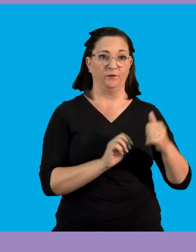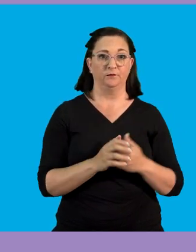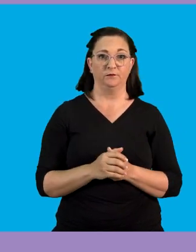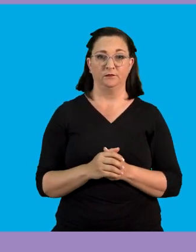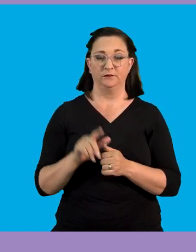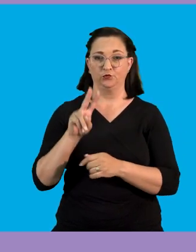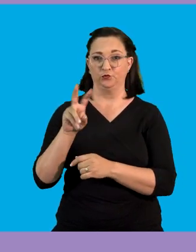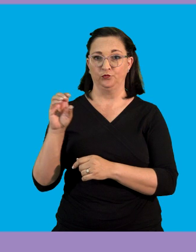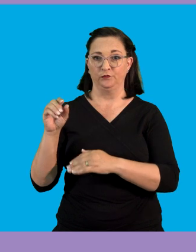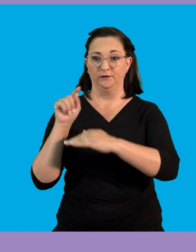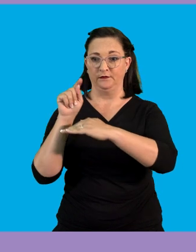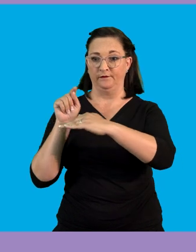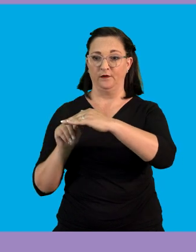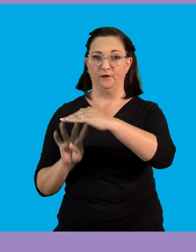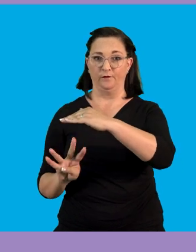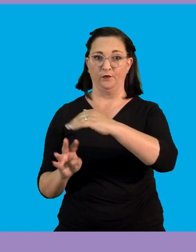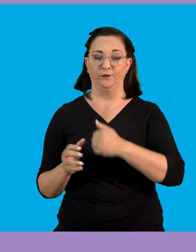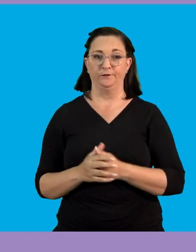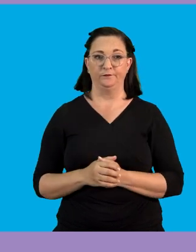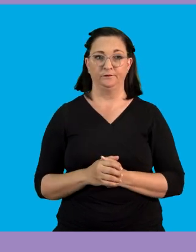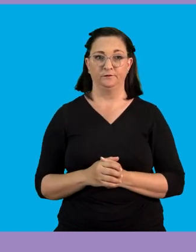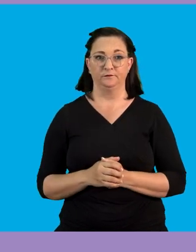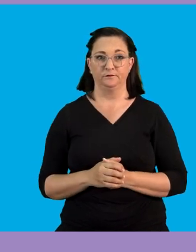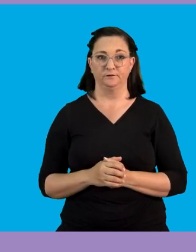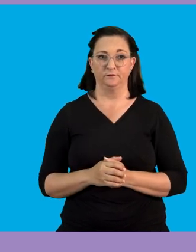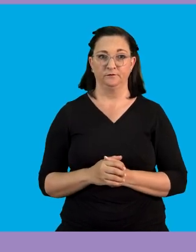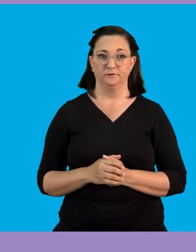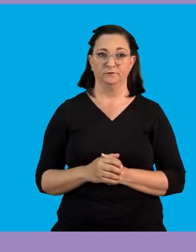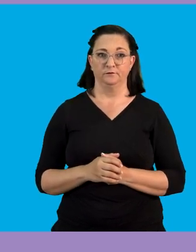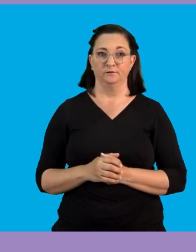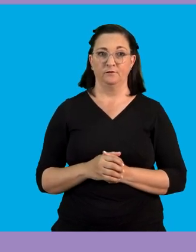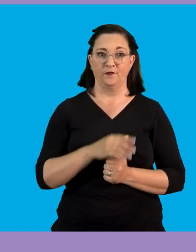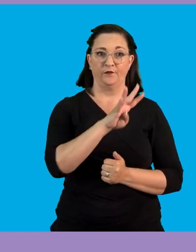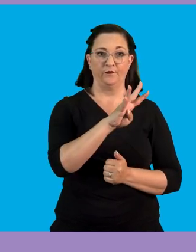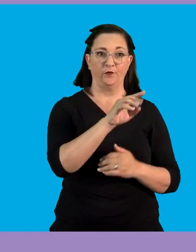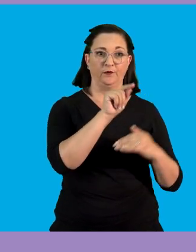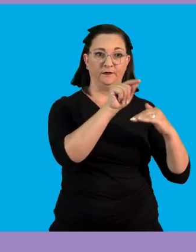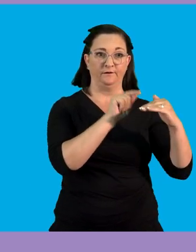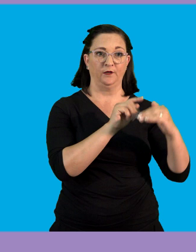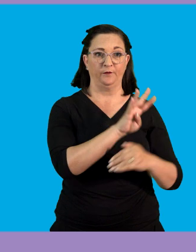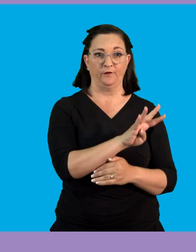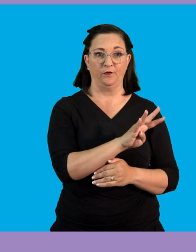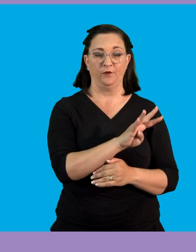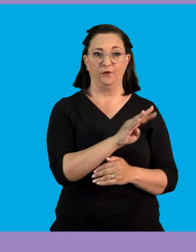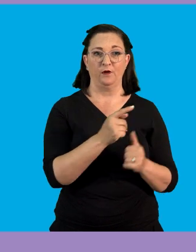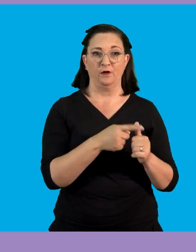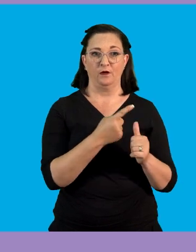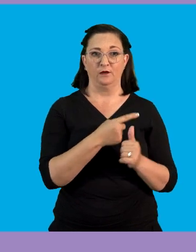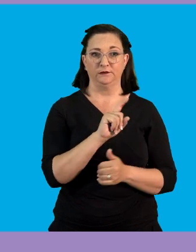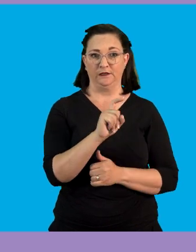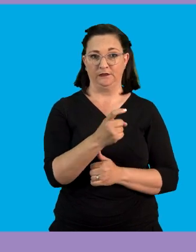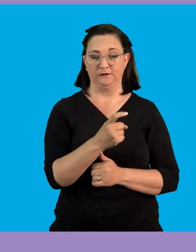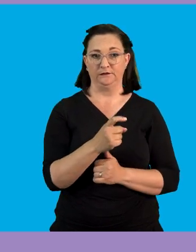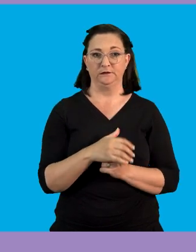on the left and divide by 4 on the right. And then 4 divided by 4 gives us